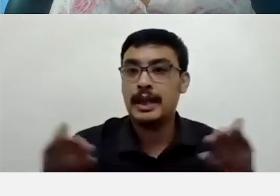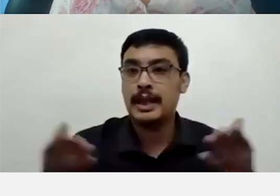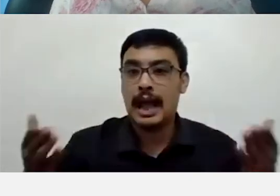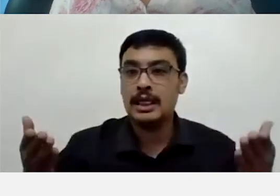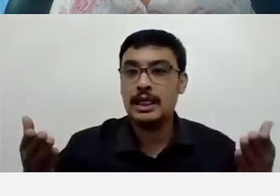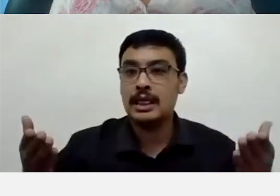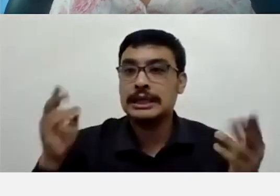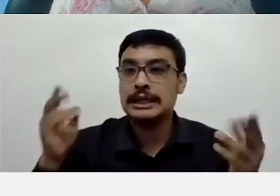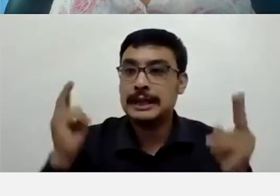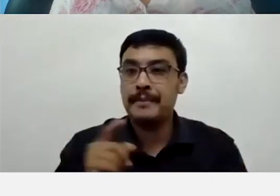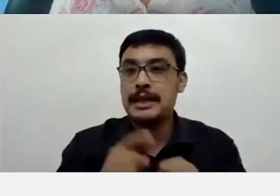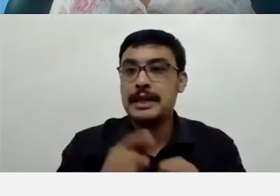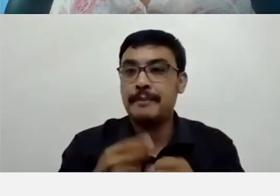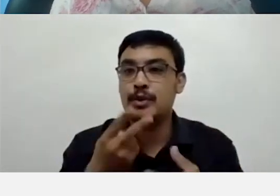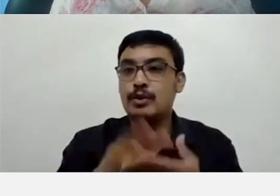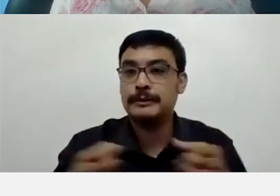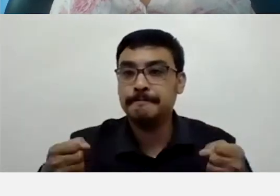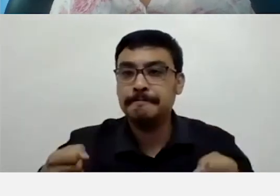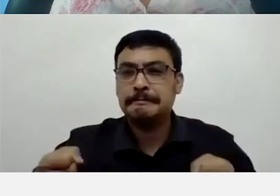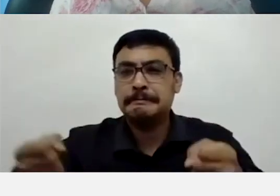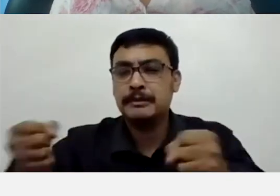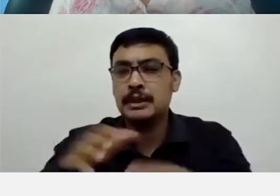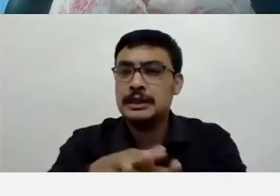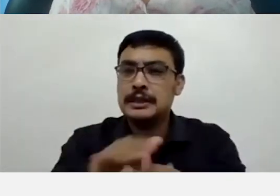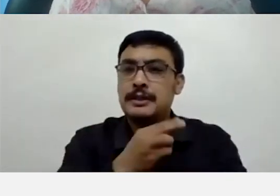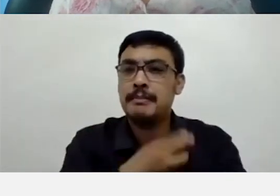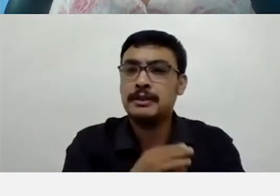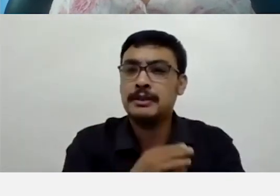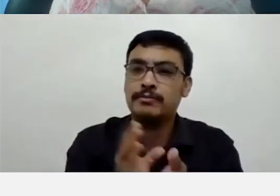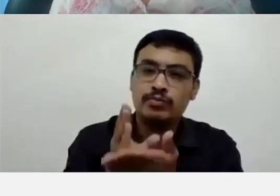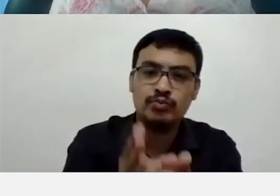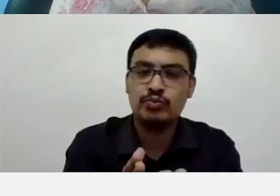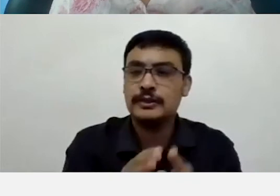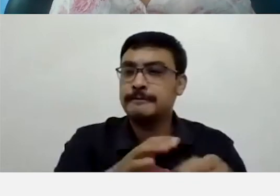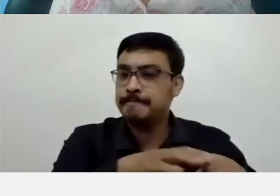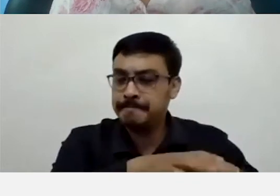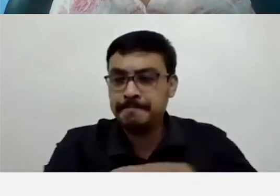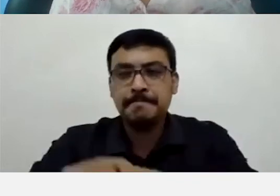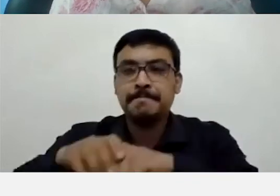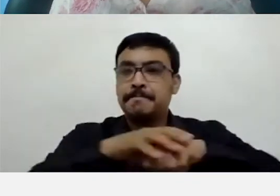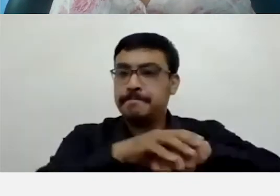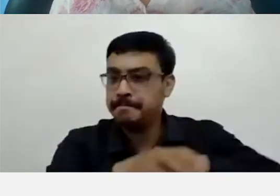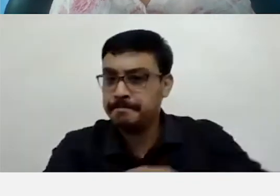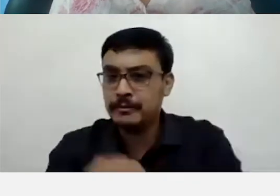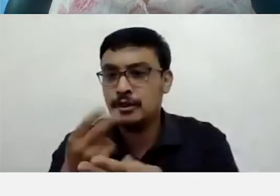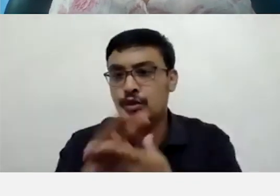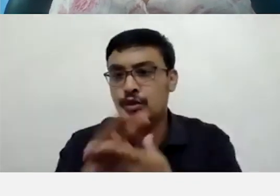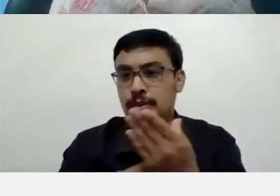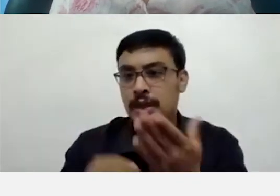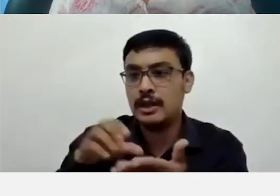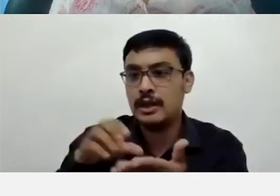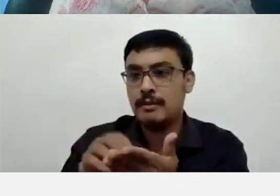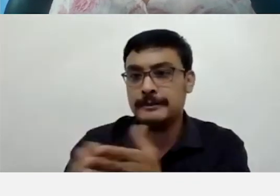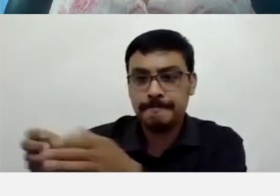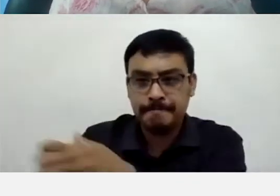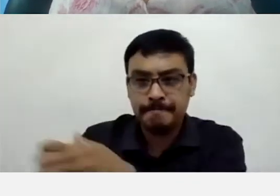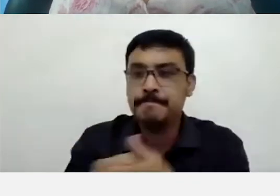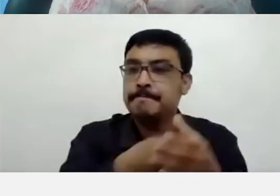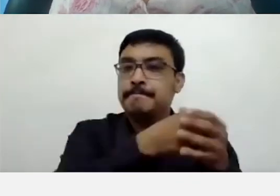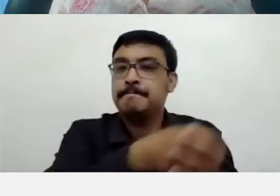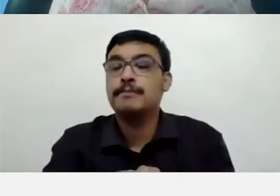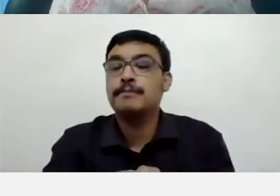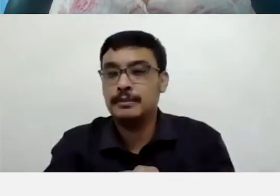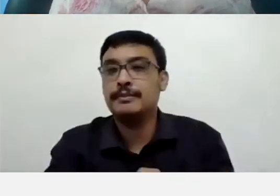is a huge competition of pulling a chariot from the both side. And this festival occur